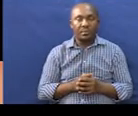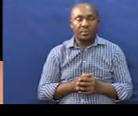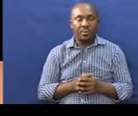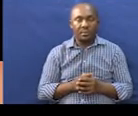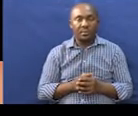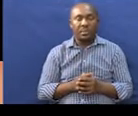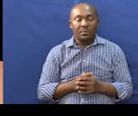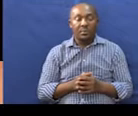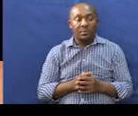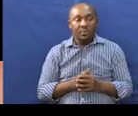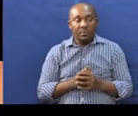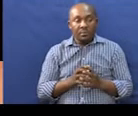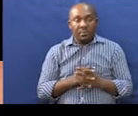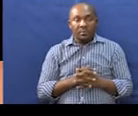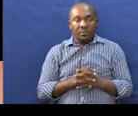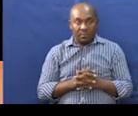non-reducing sugar.